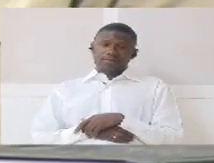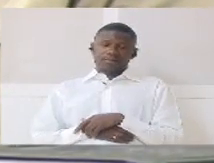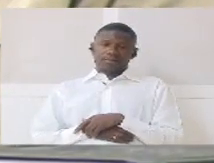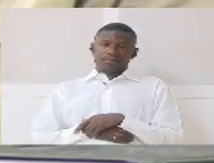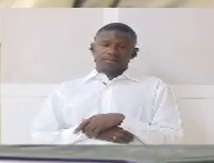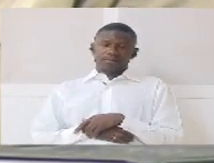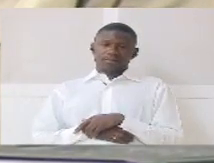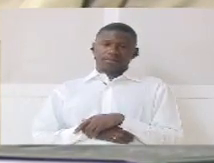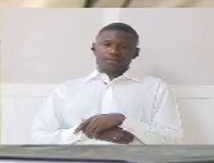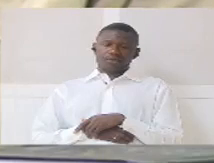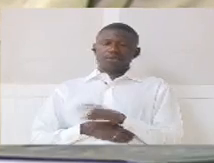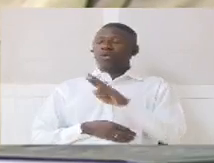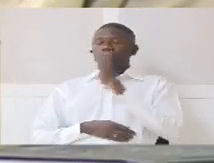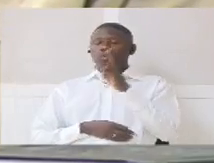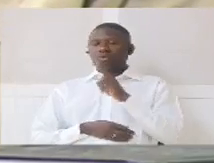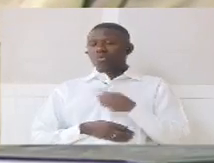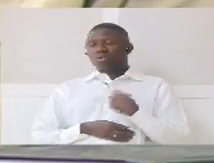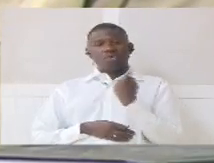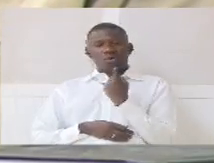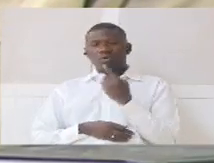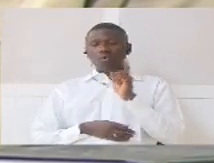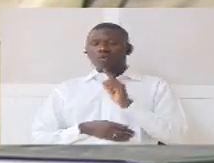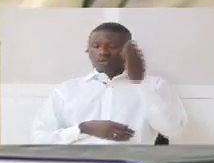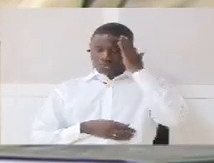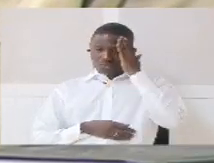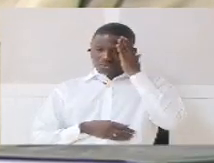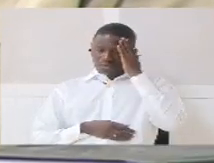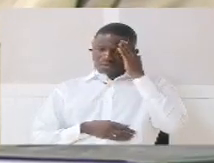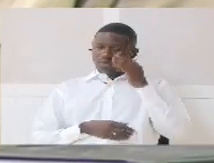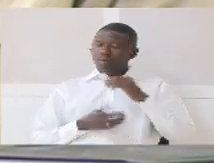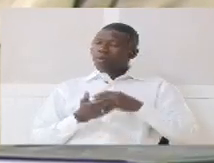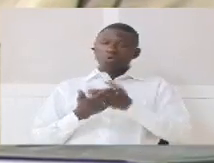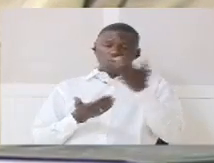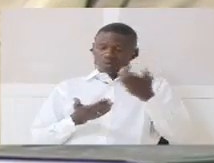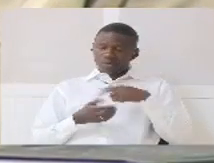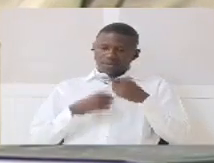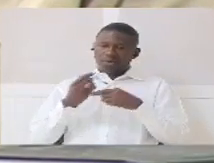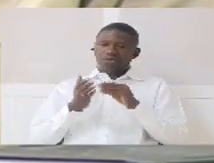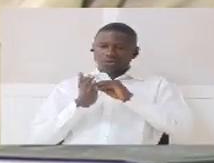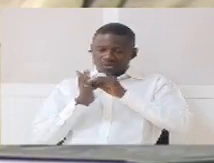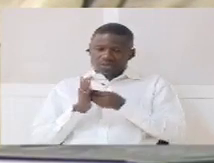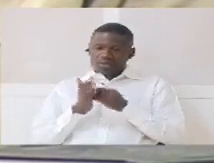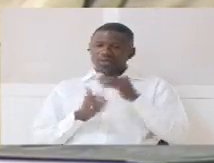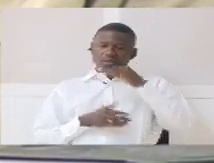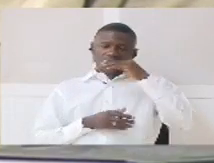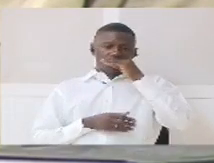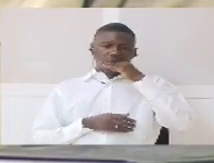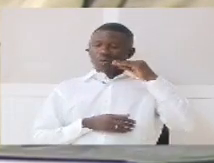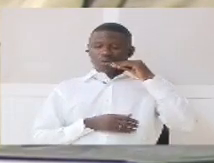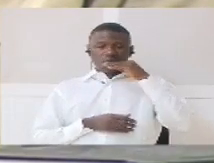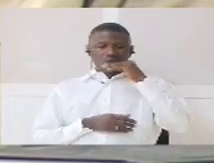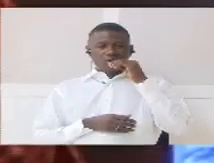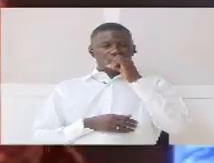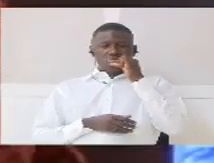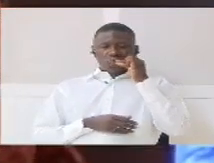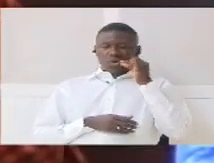o nyamoda malo hoti. No, the one I know, which is most common, is the cannabis. Nyamoda no. And cannabis. During the time you were there,